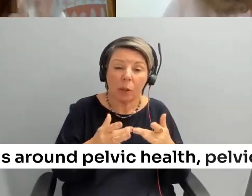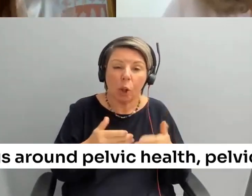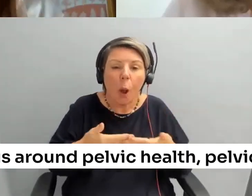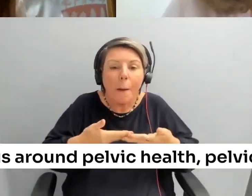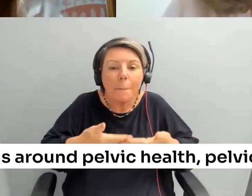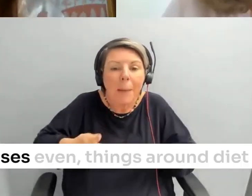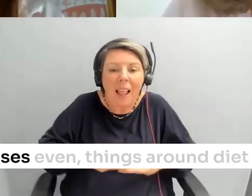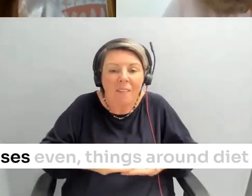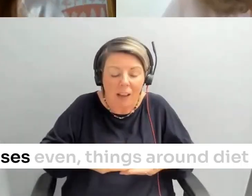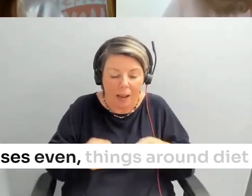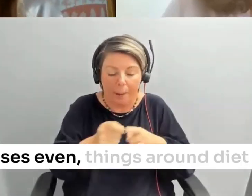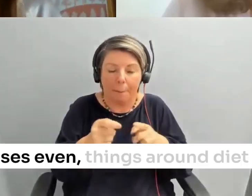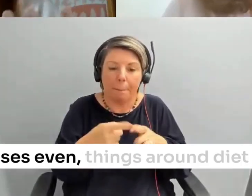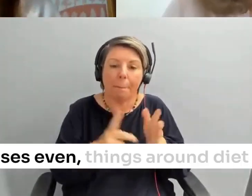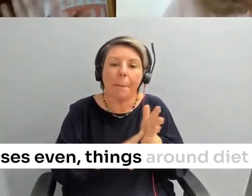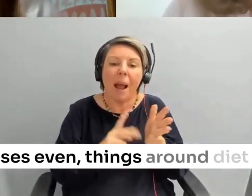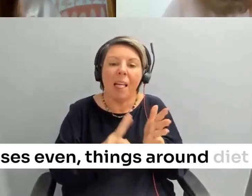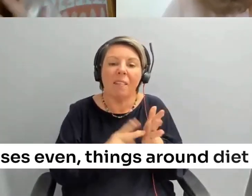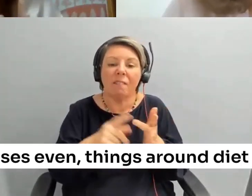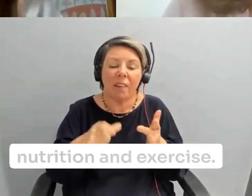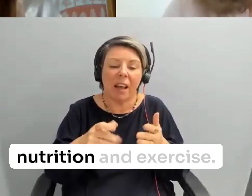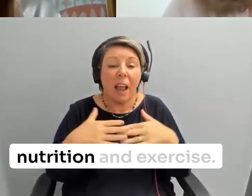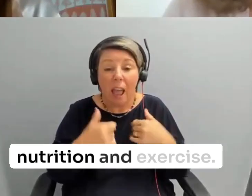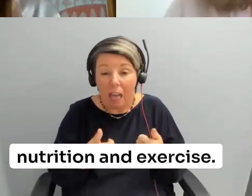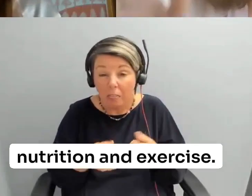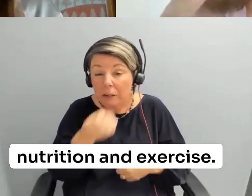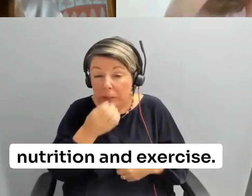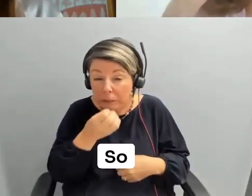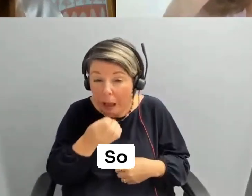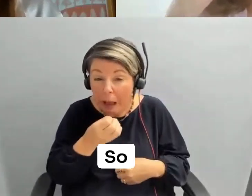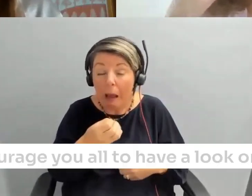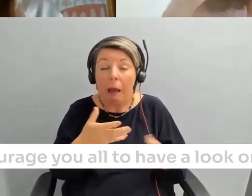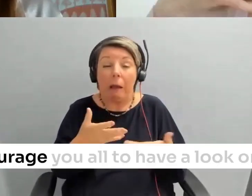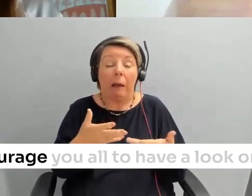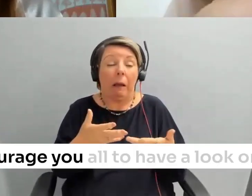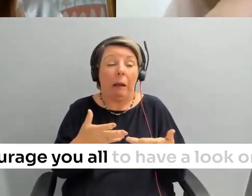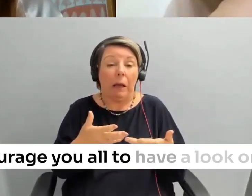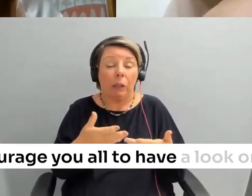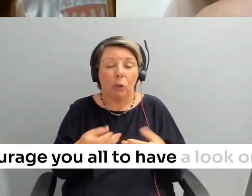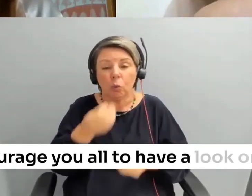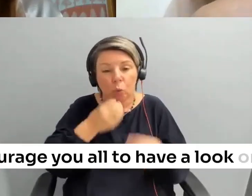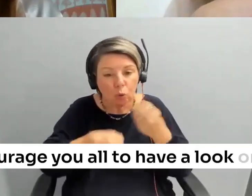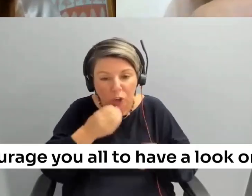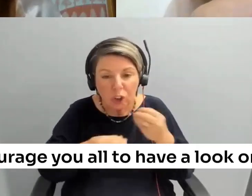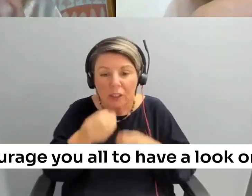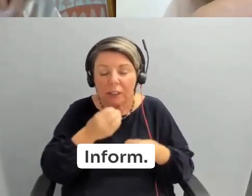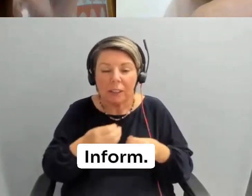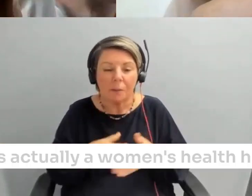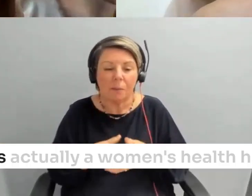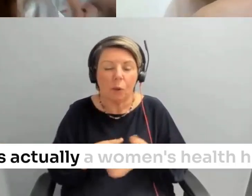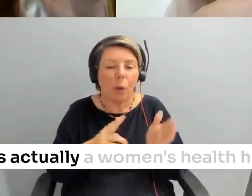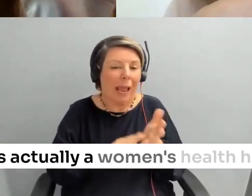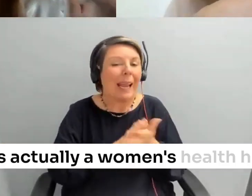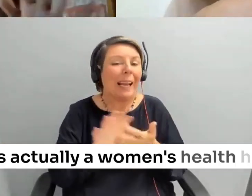health, pelvic floor exercises even, things around diet and nutrition and exercise. So I'd encourage you all to have a look on NHS